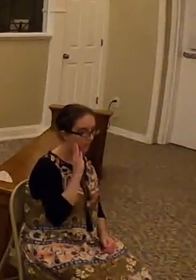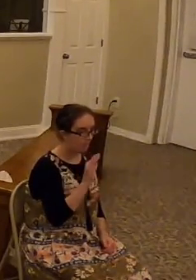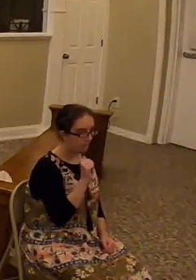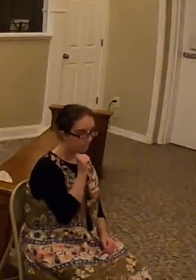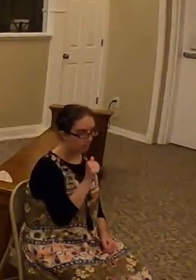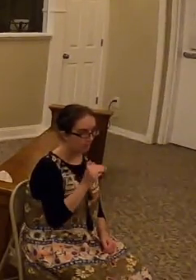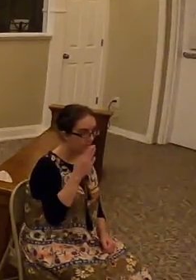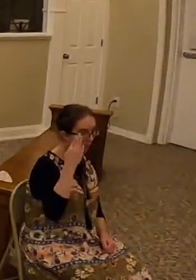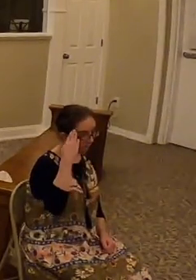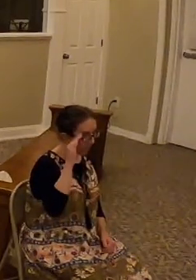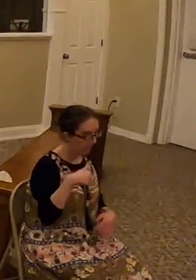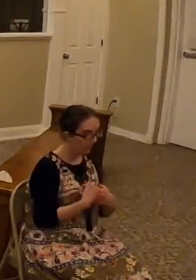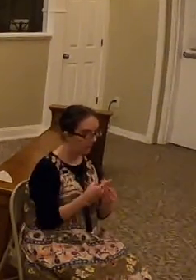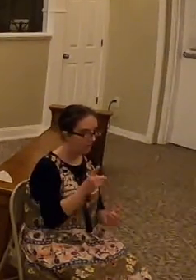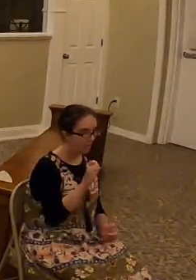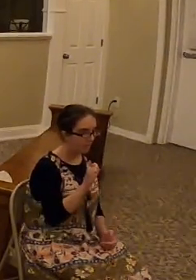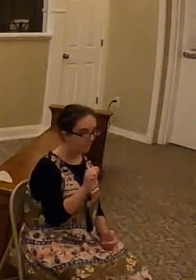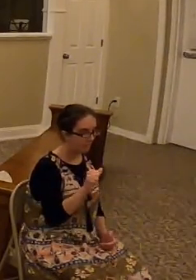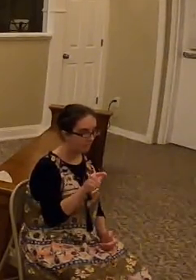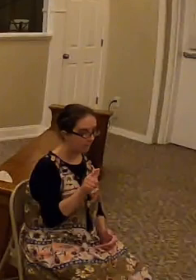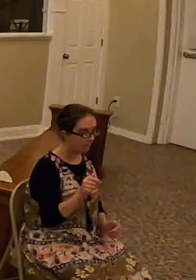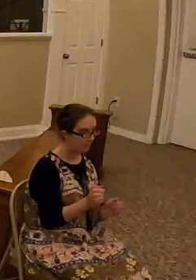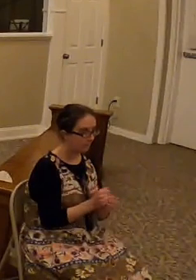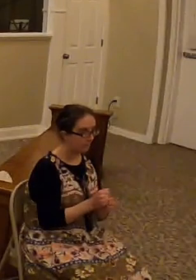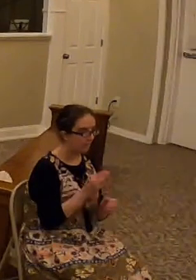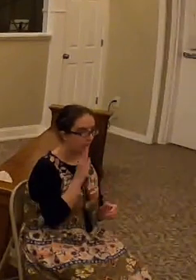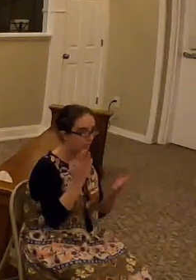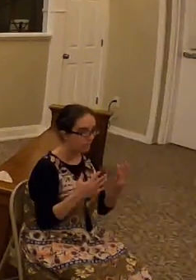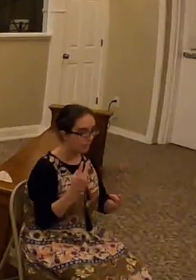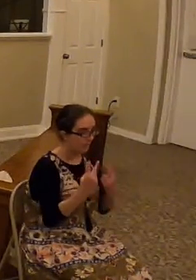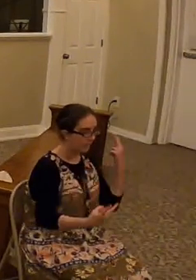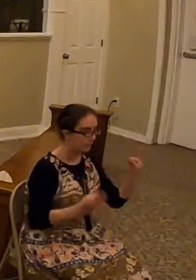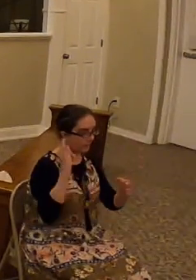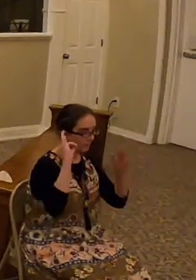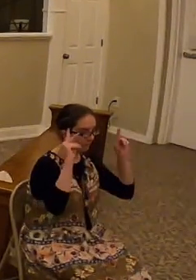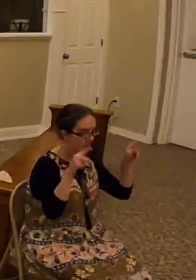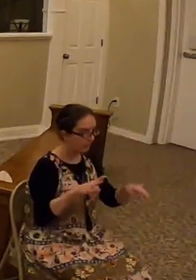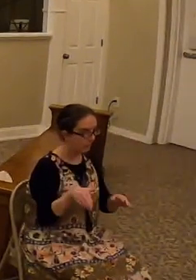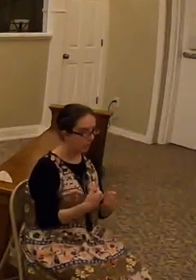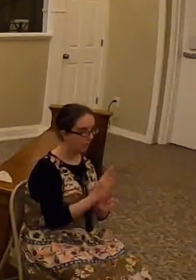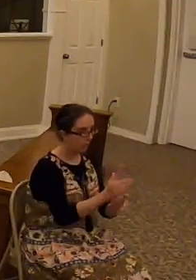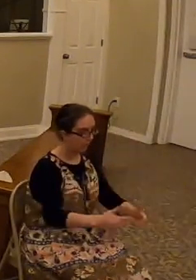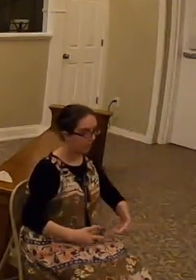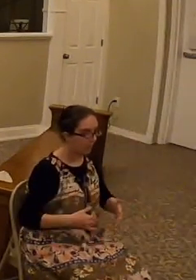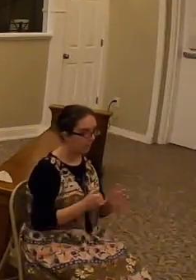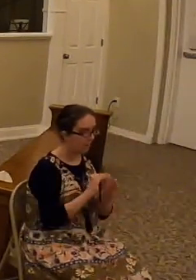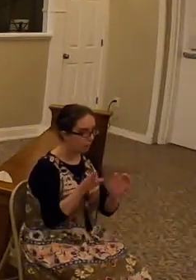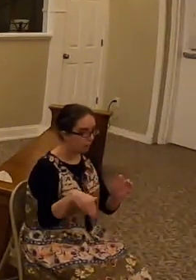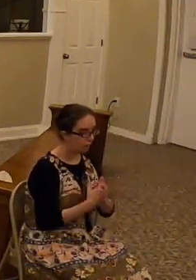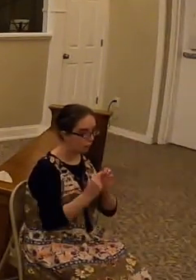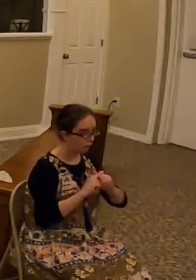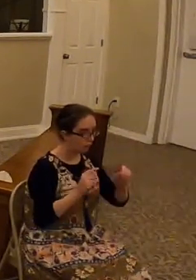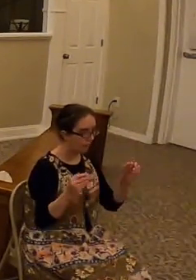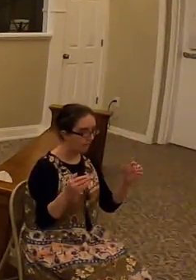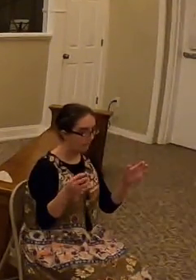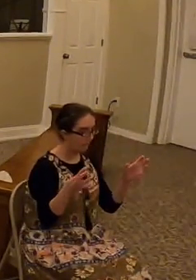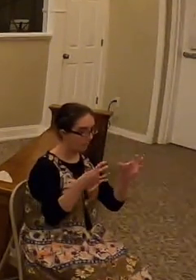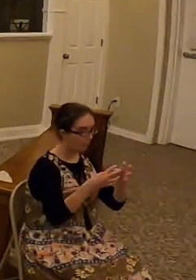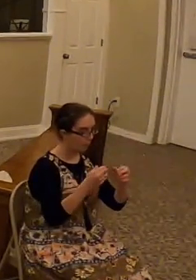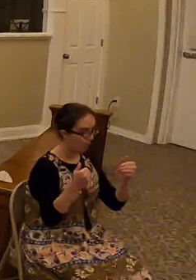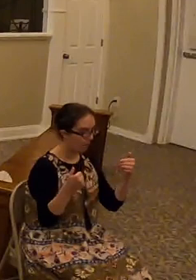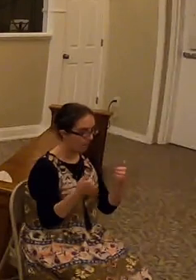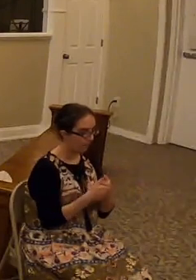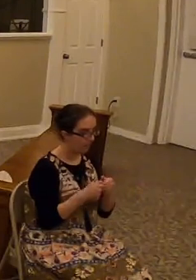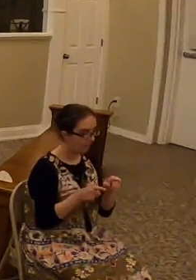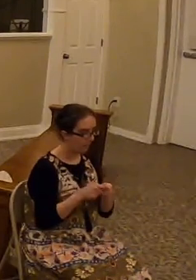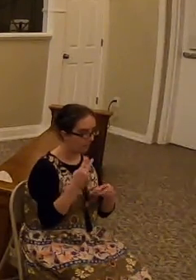will not know how to deal with that if you've been an evangelist all your life. because it's a totally different ball game. As